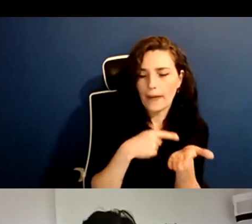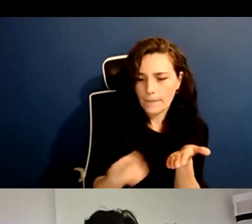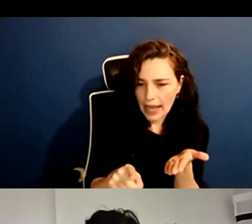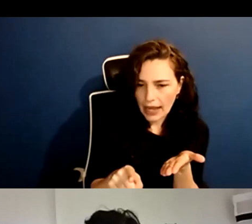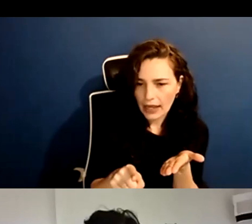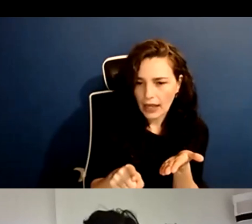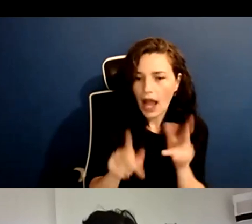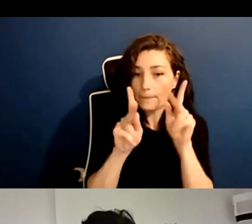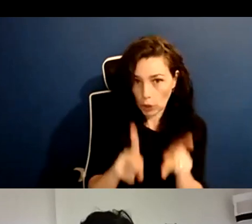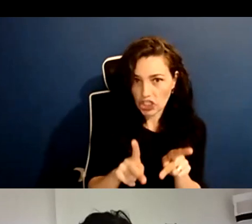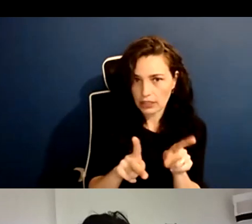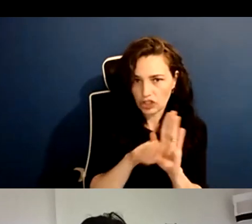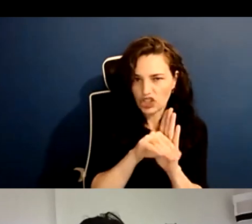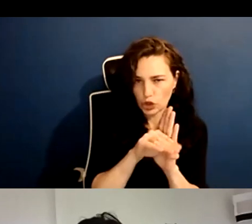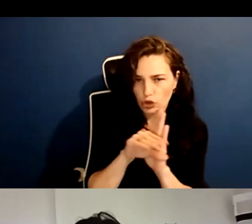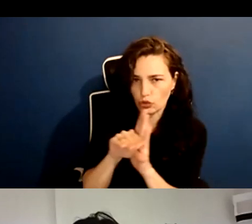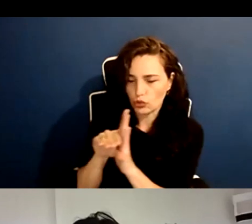that.